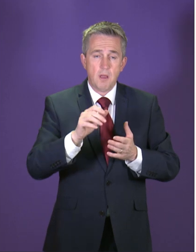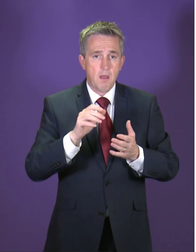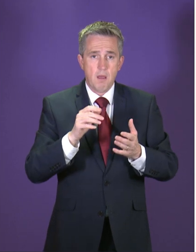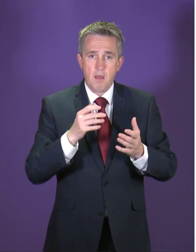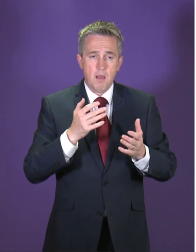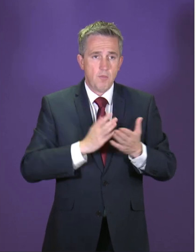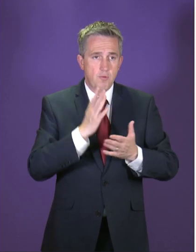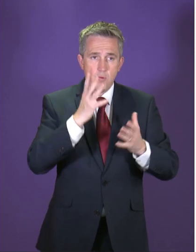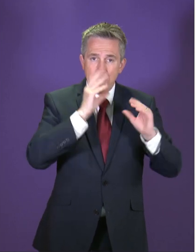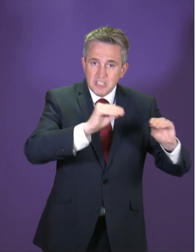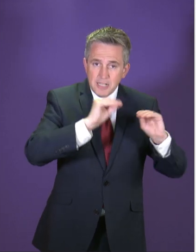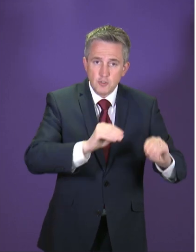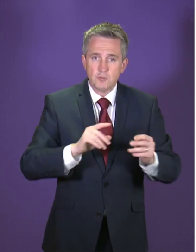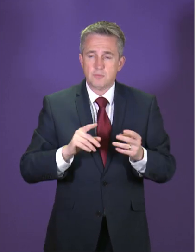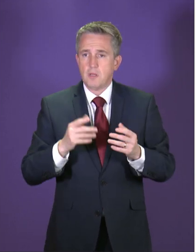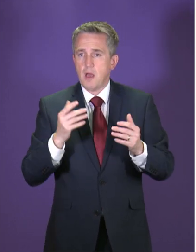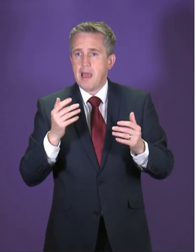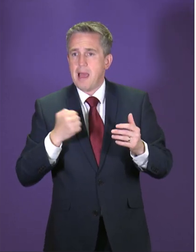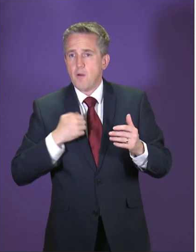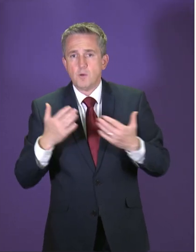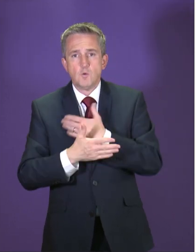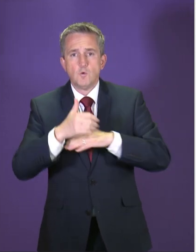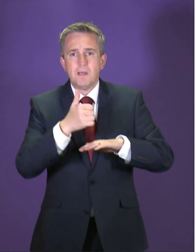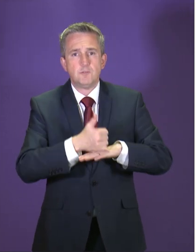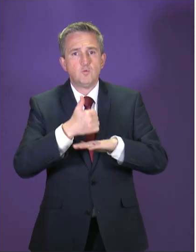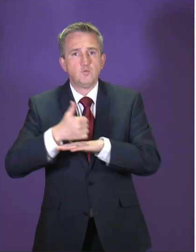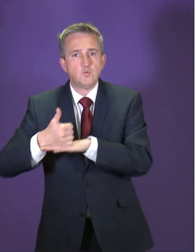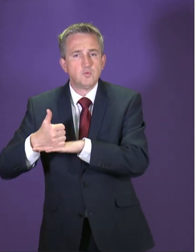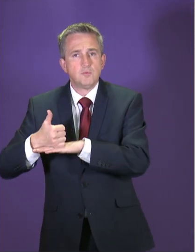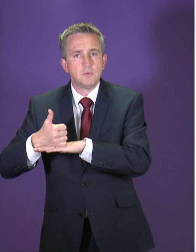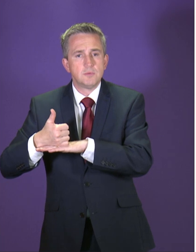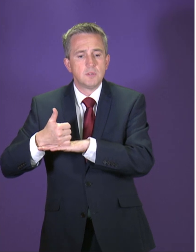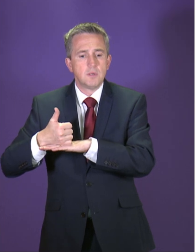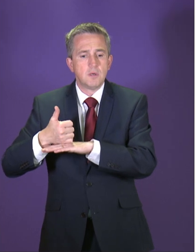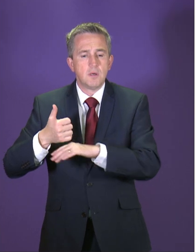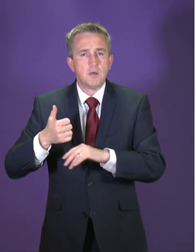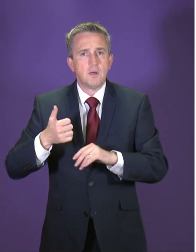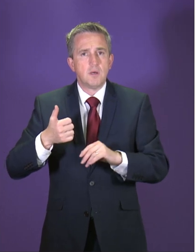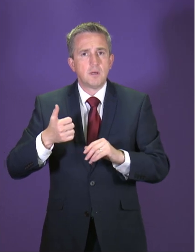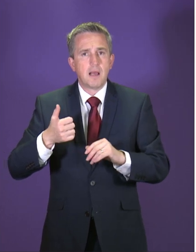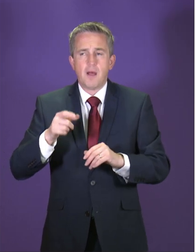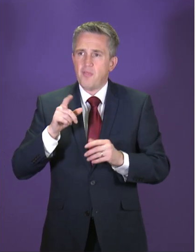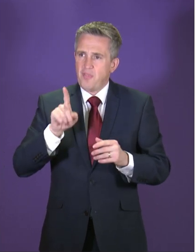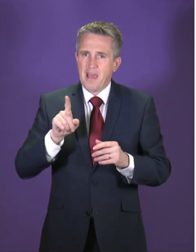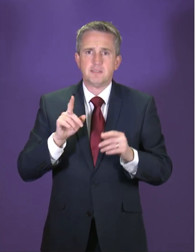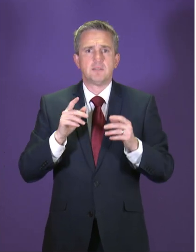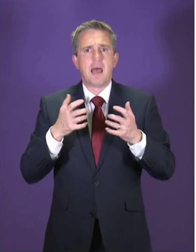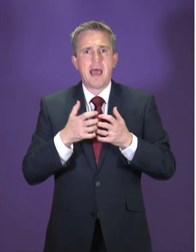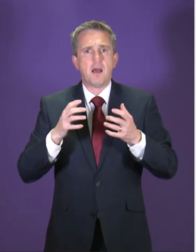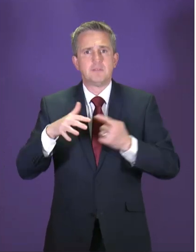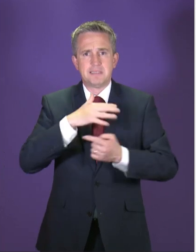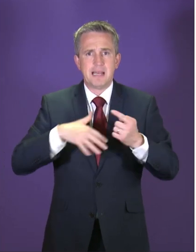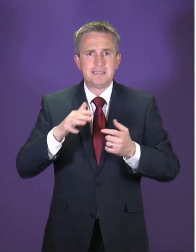educational system, in our new institutions. And that's what makes society keep